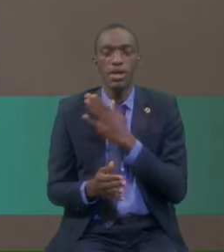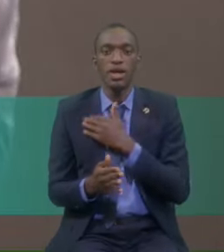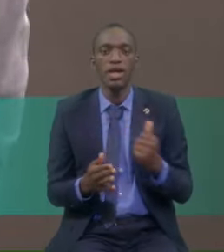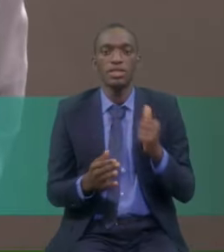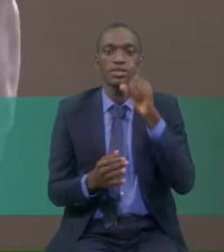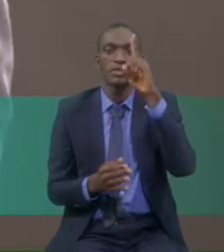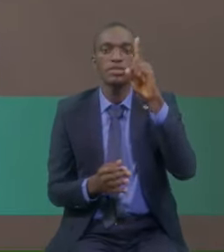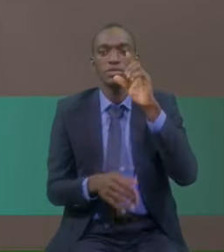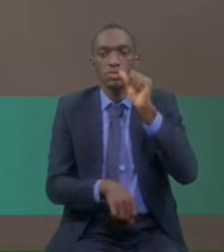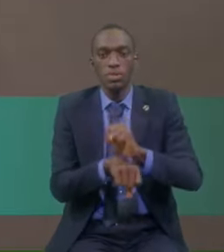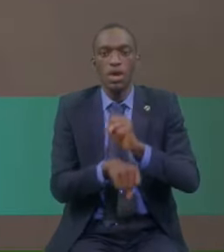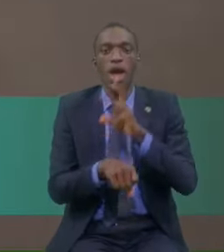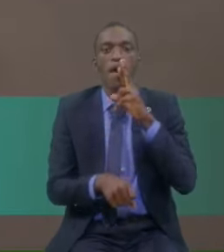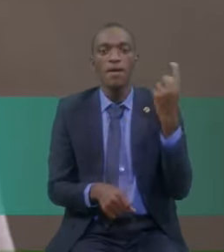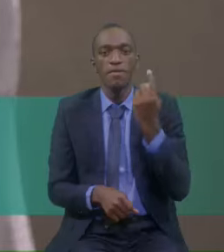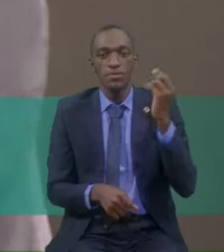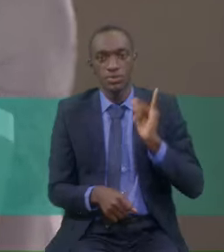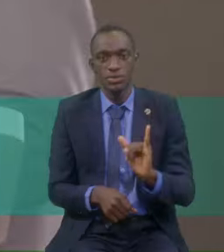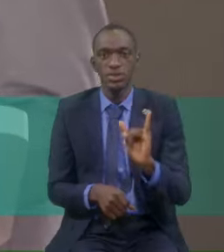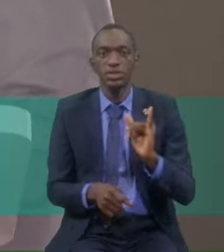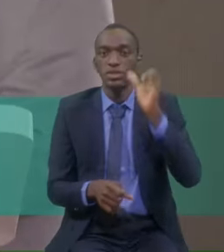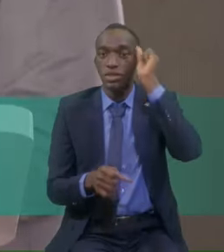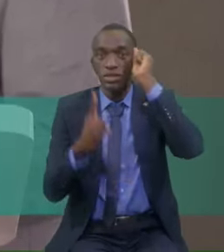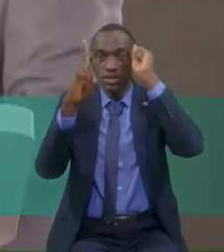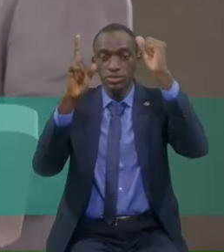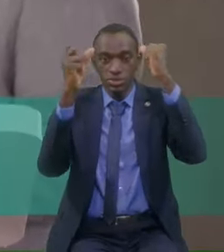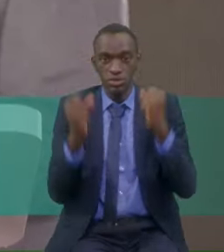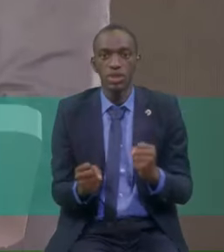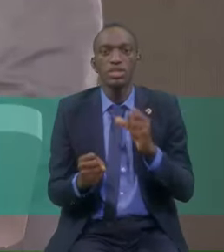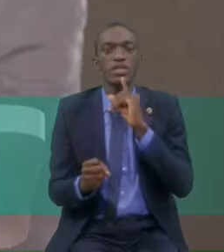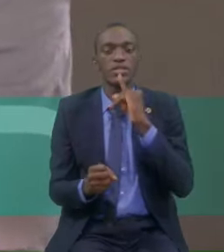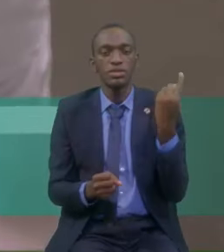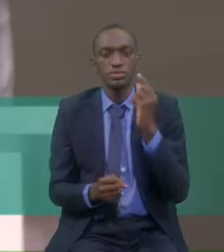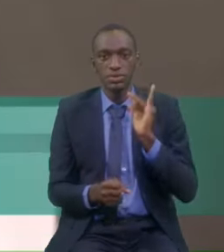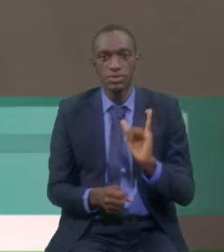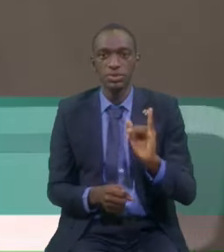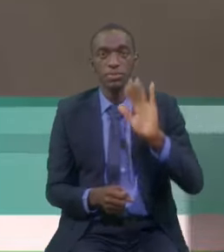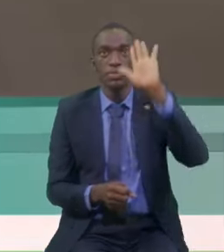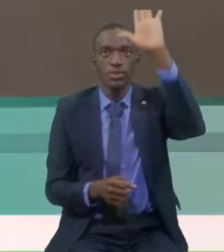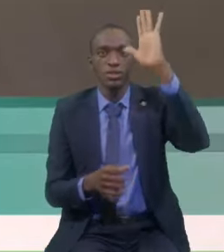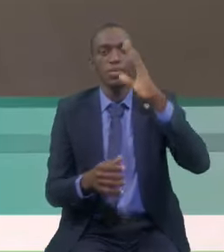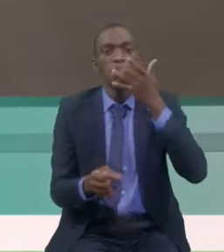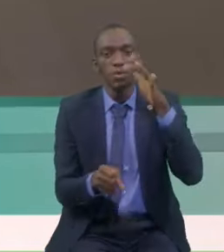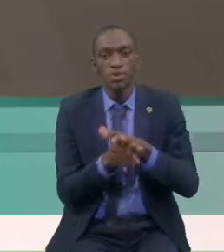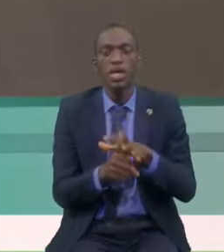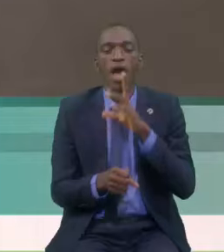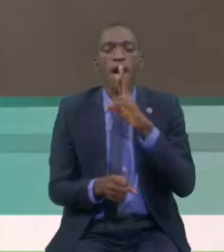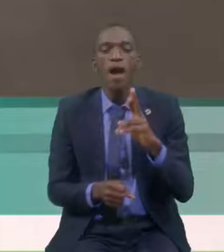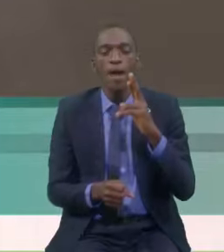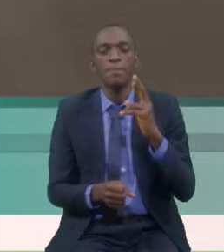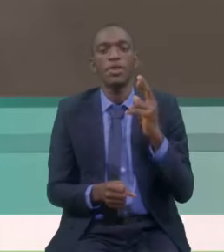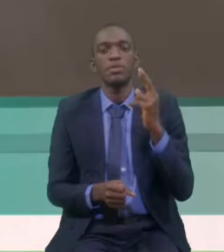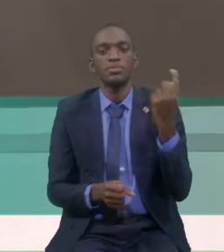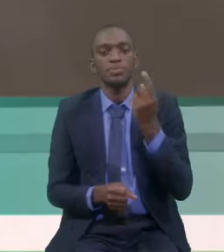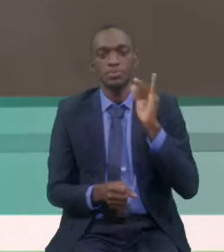His strength is everlasting. His help is everlasting. His promises are everlasting. The faithfulness of